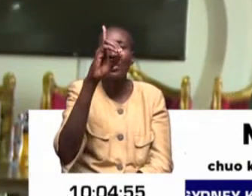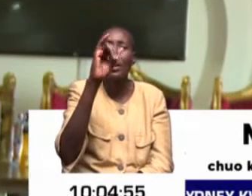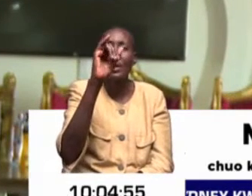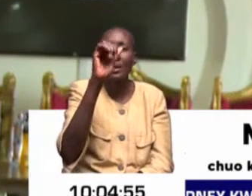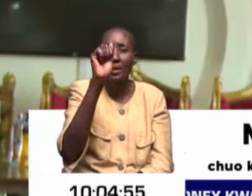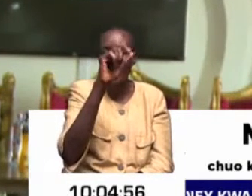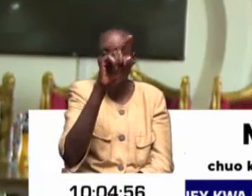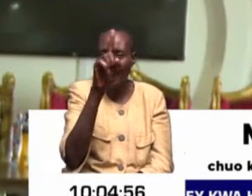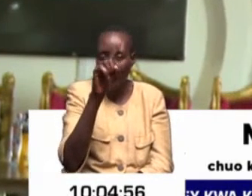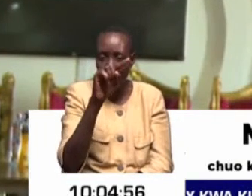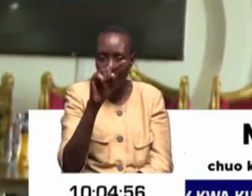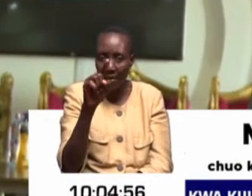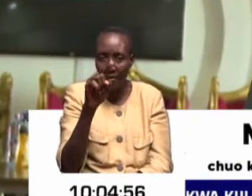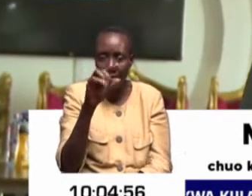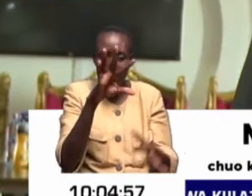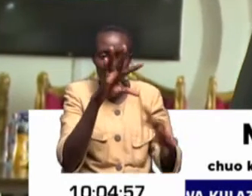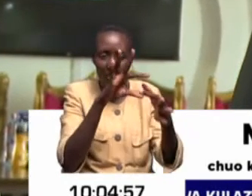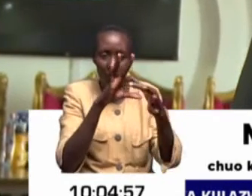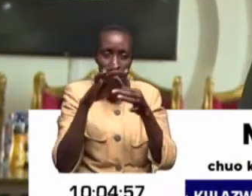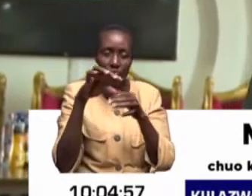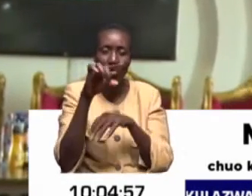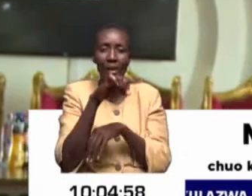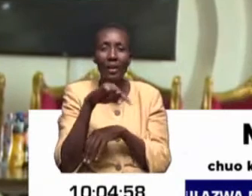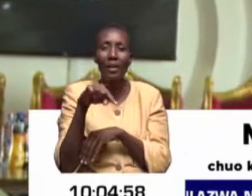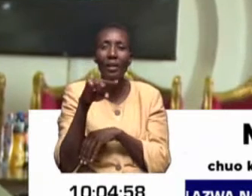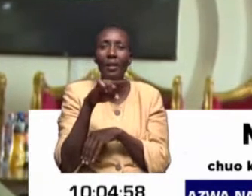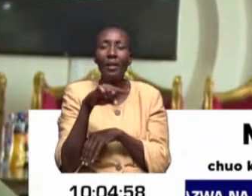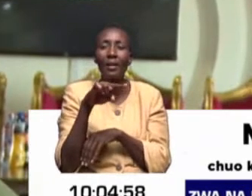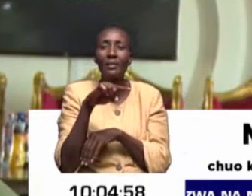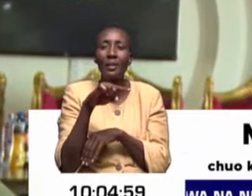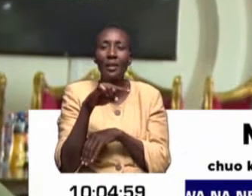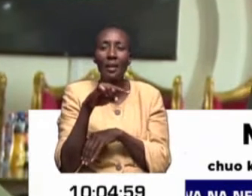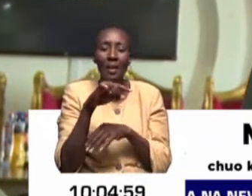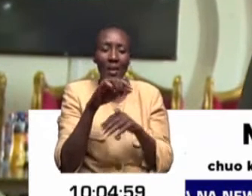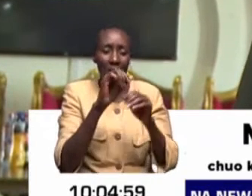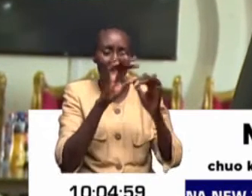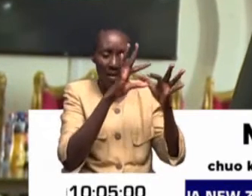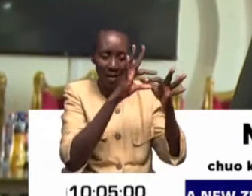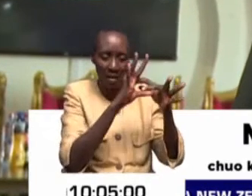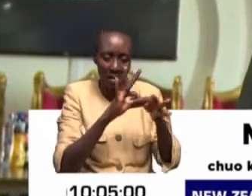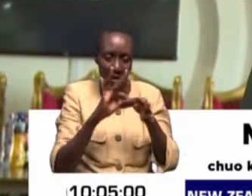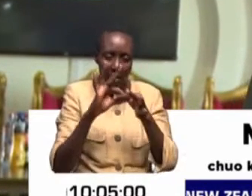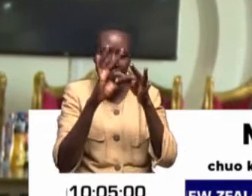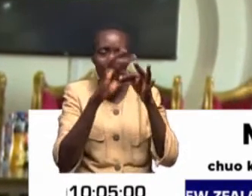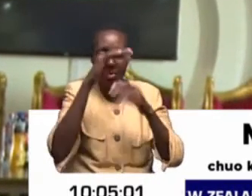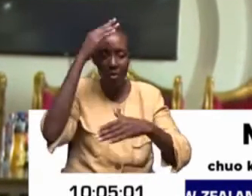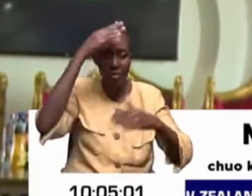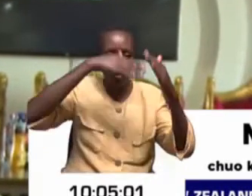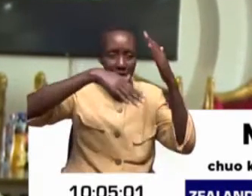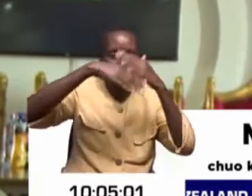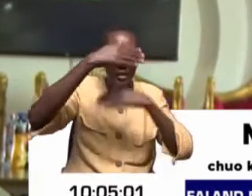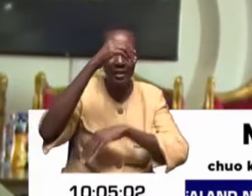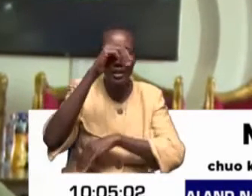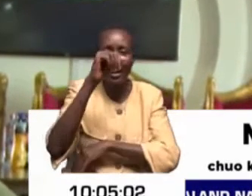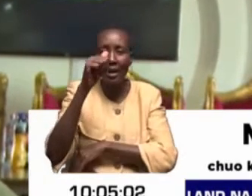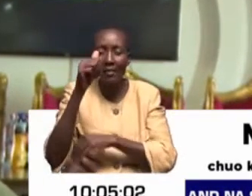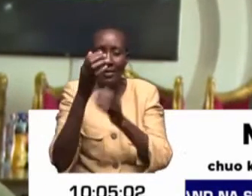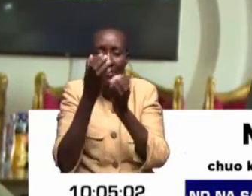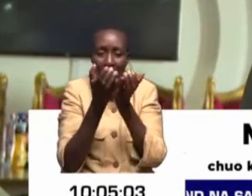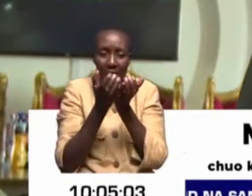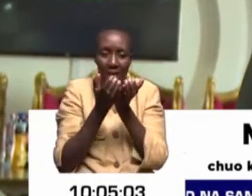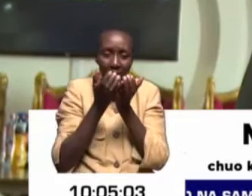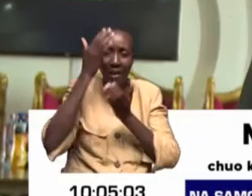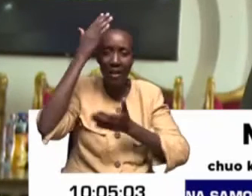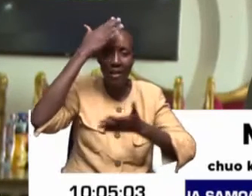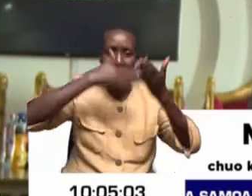to join us in a collaboration of some universities that needed some presence of